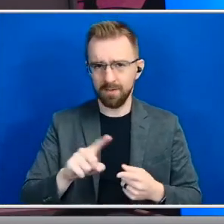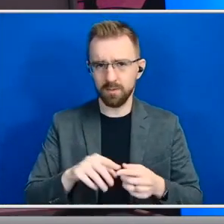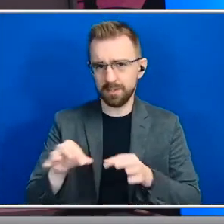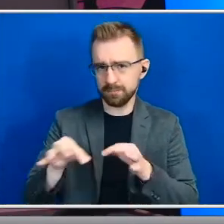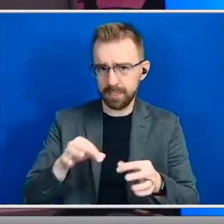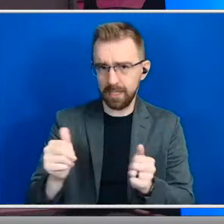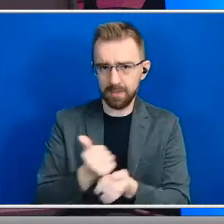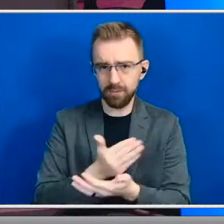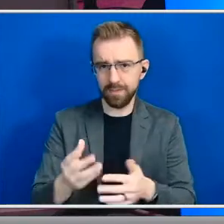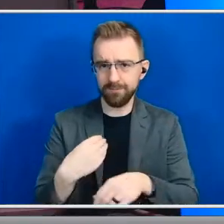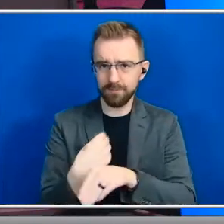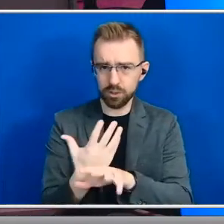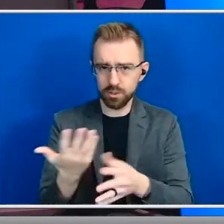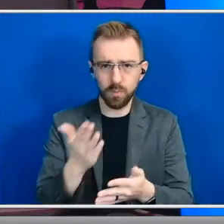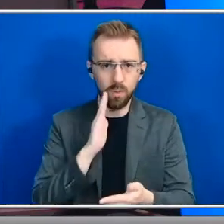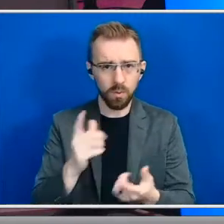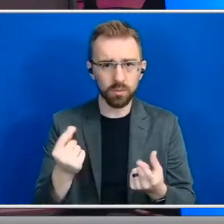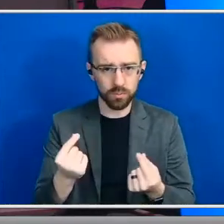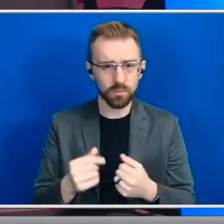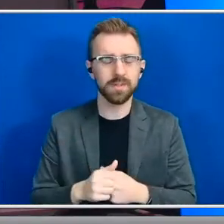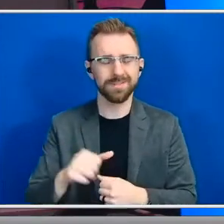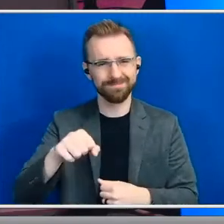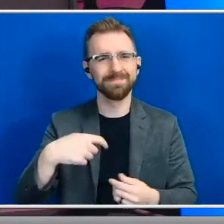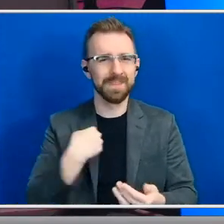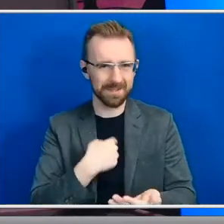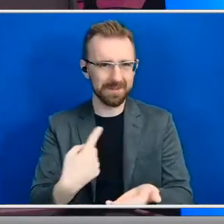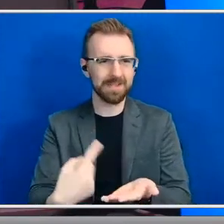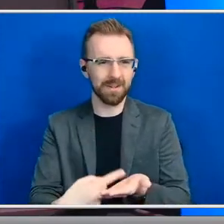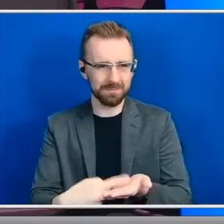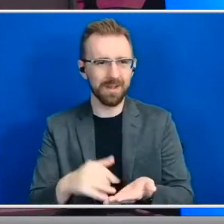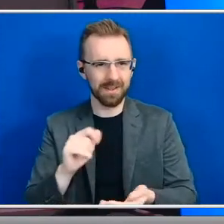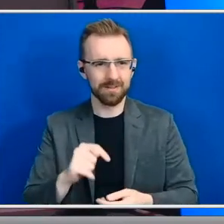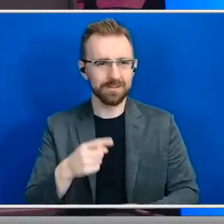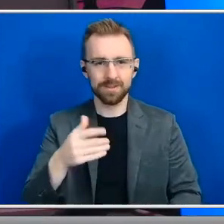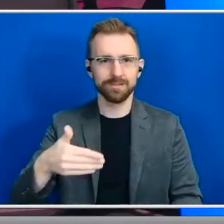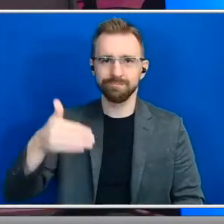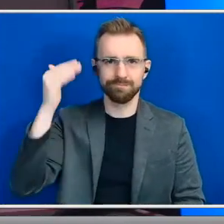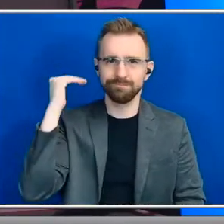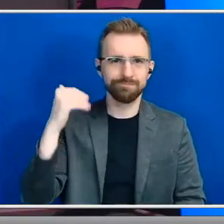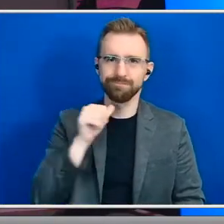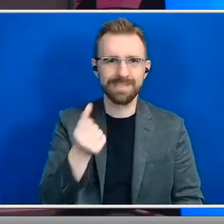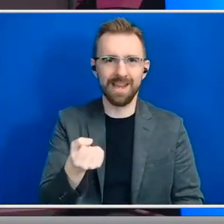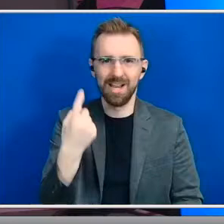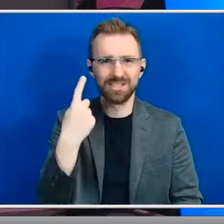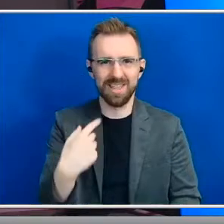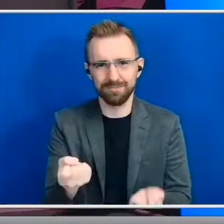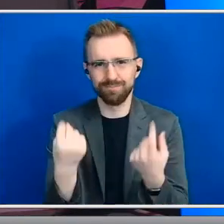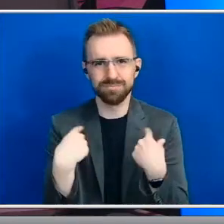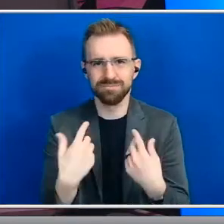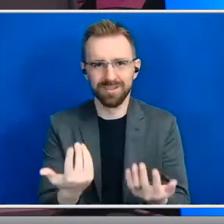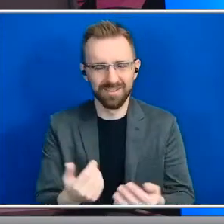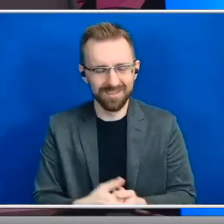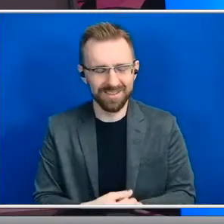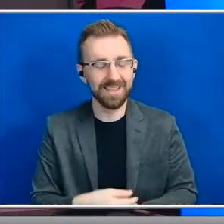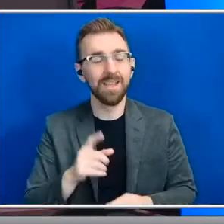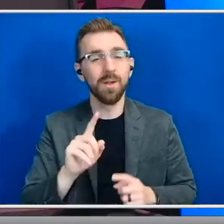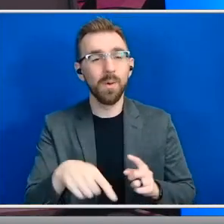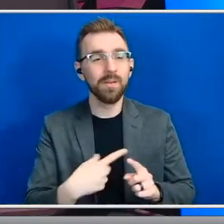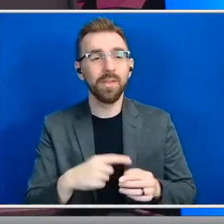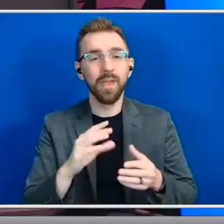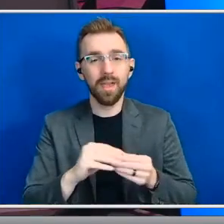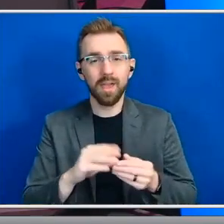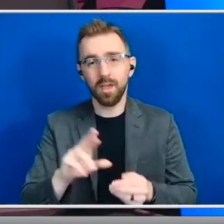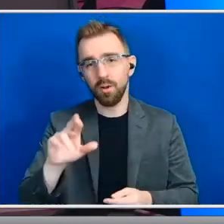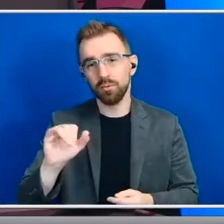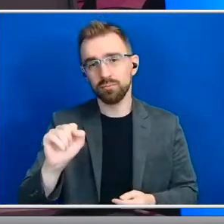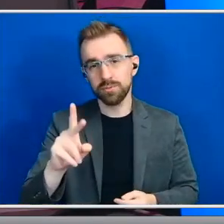what you were going to do and how Yeah, you were we going to go talked about in? it. Yeah, kind of like. Over my head. Right. I mean, when Right. they say the risk, they're